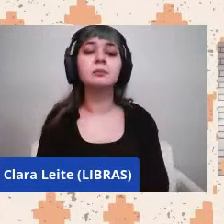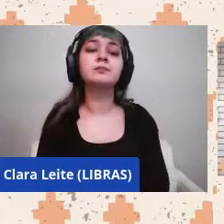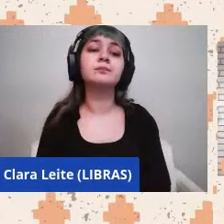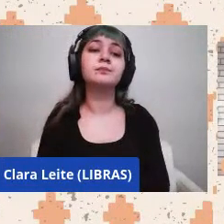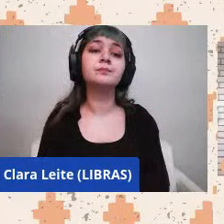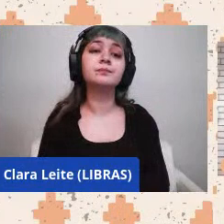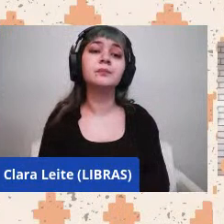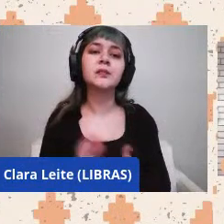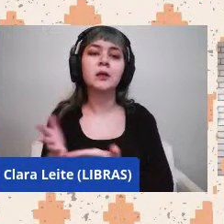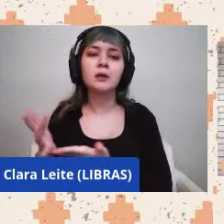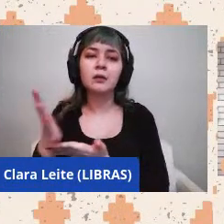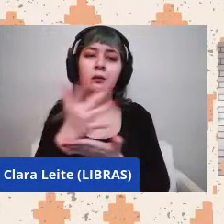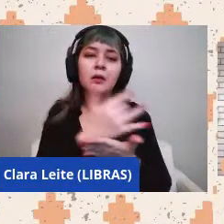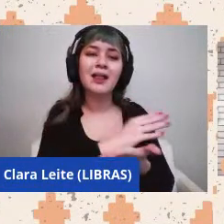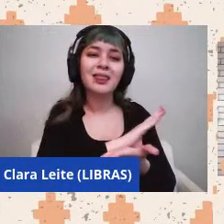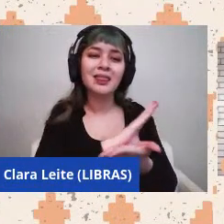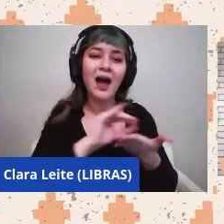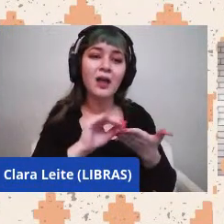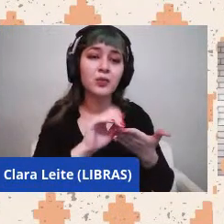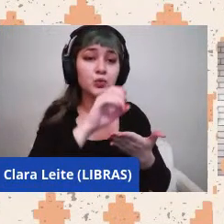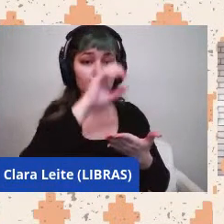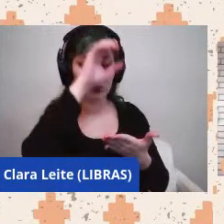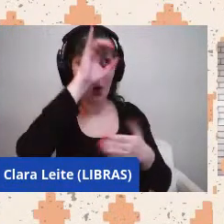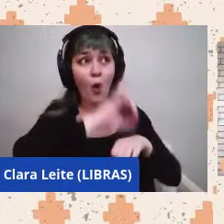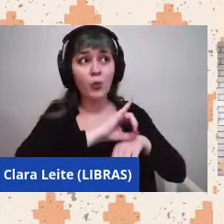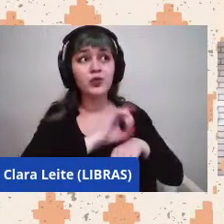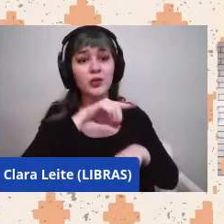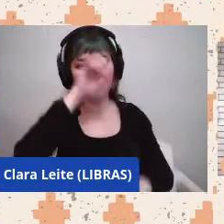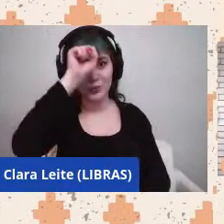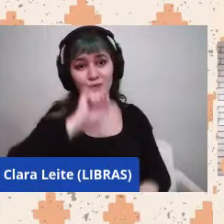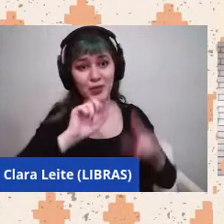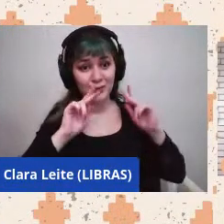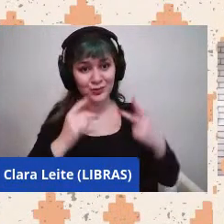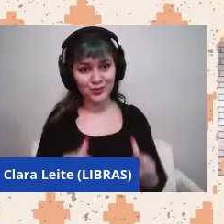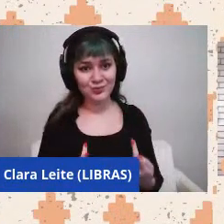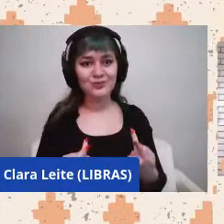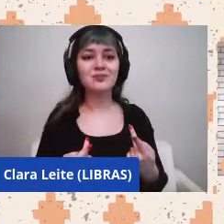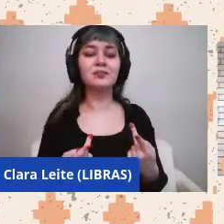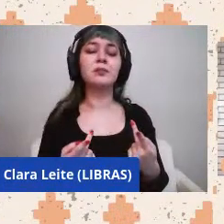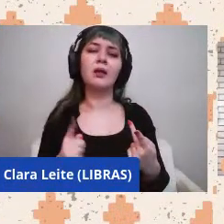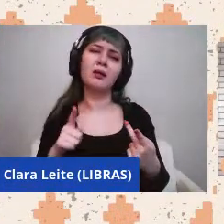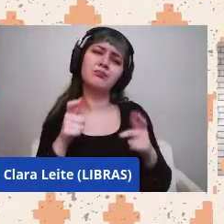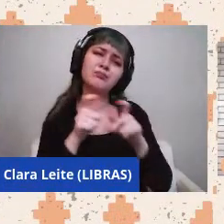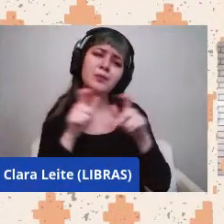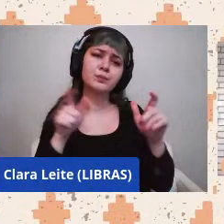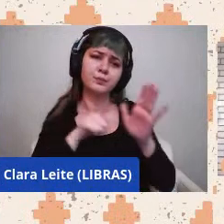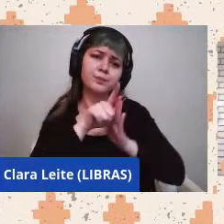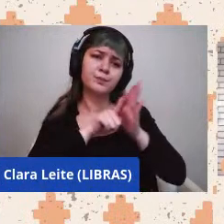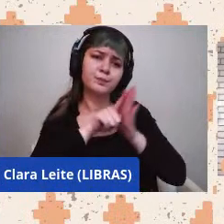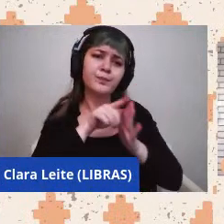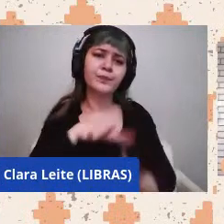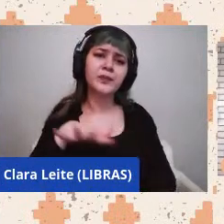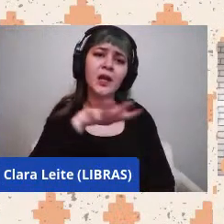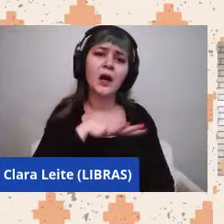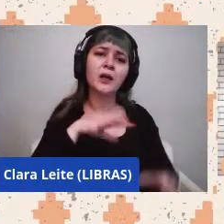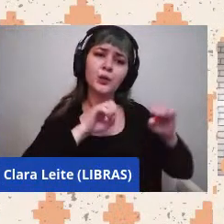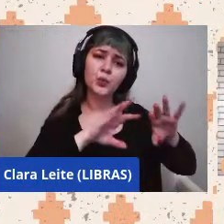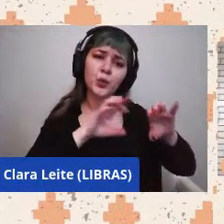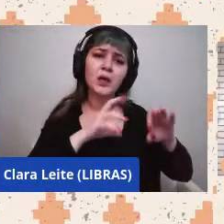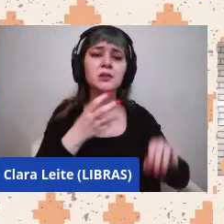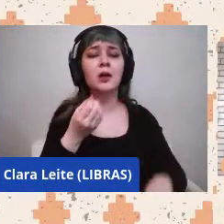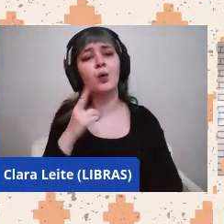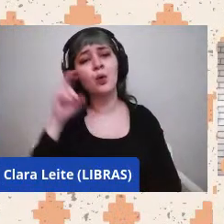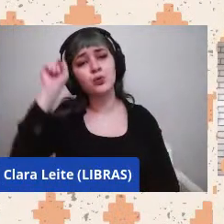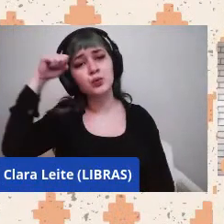collecting data from human subjects, which is the case for most researchers in the area of education or in